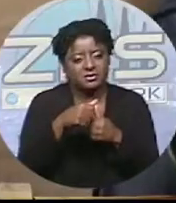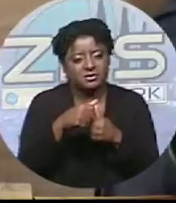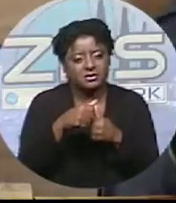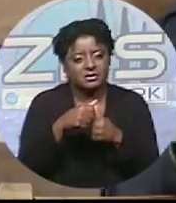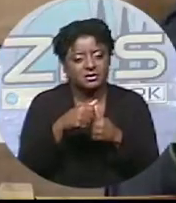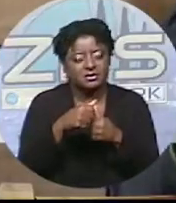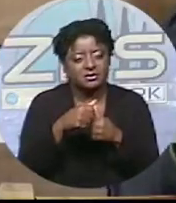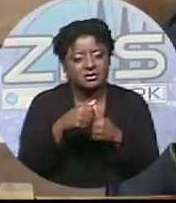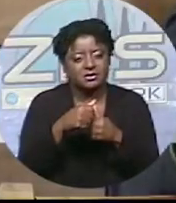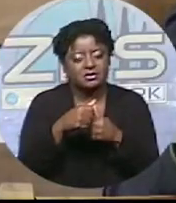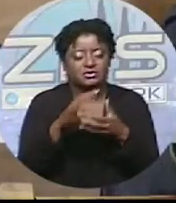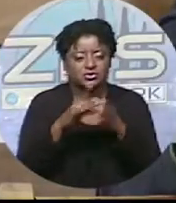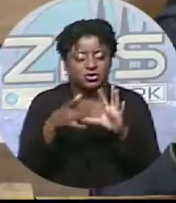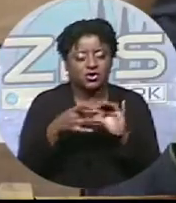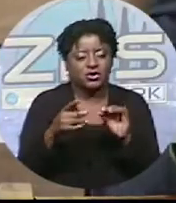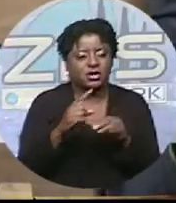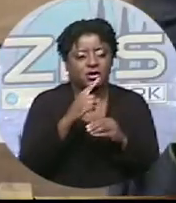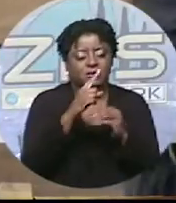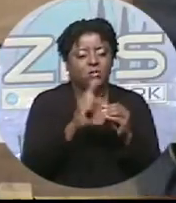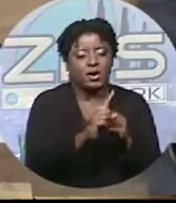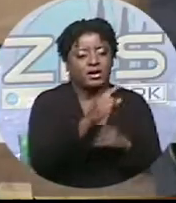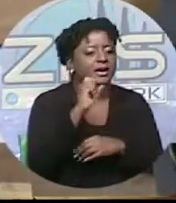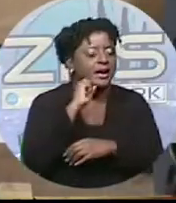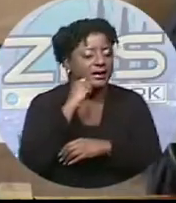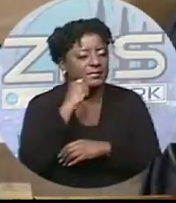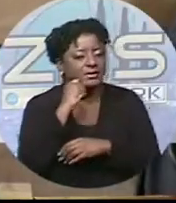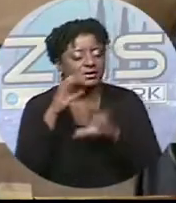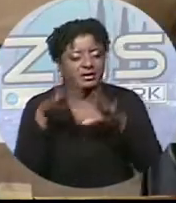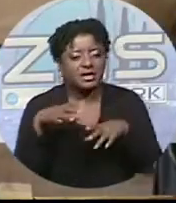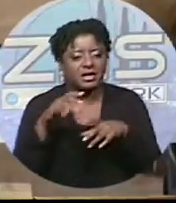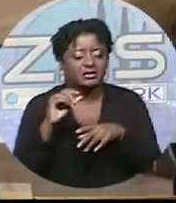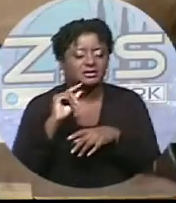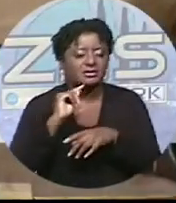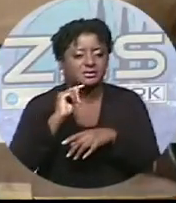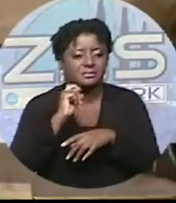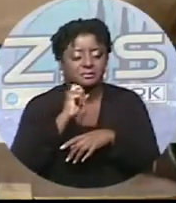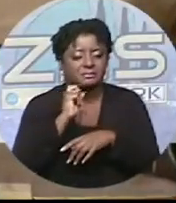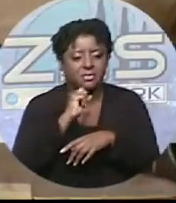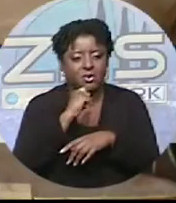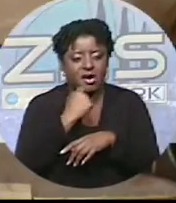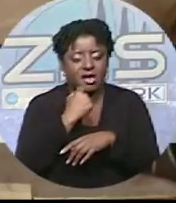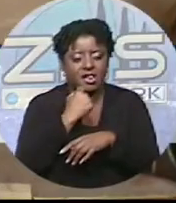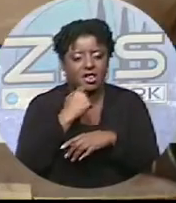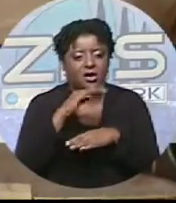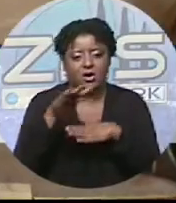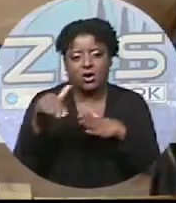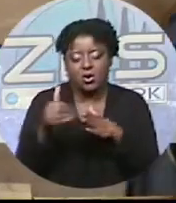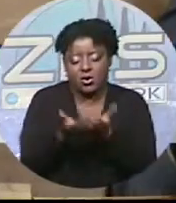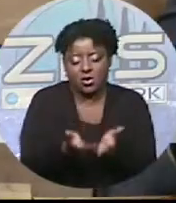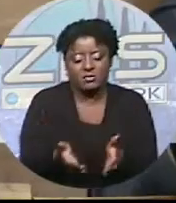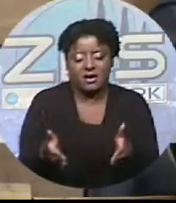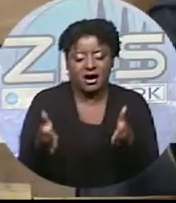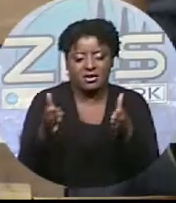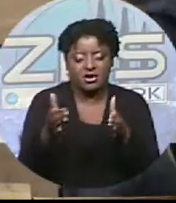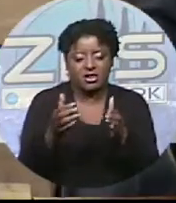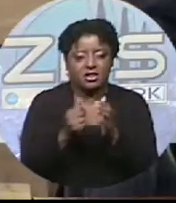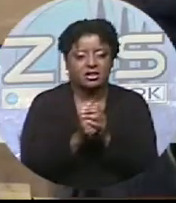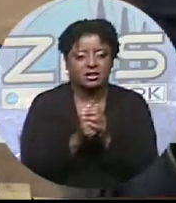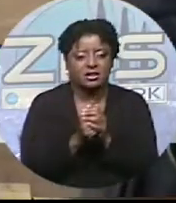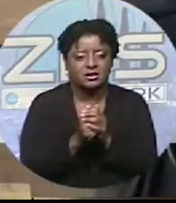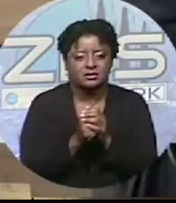spoil a whole barrel. I also thought, when I look at the theme and thought about that